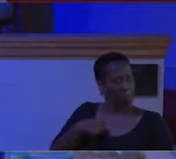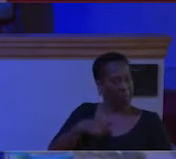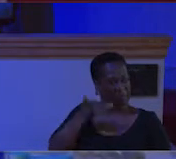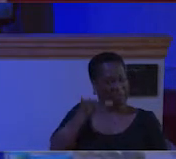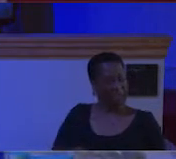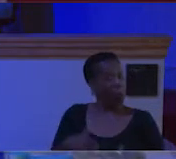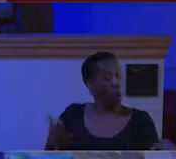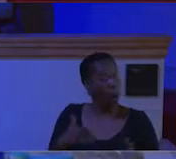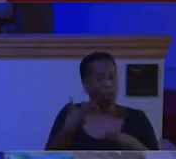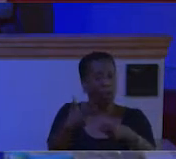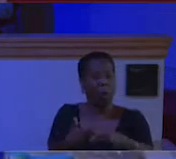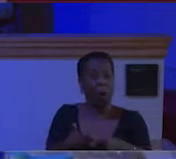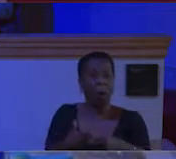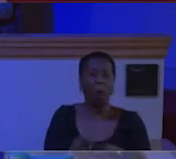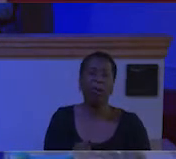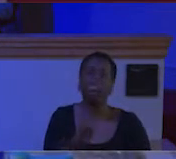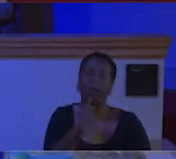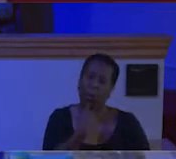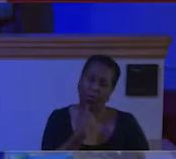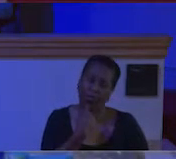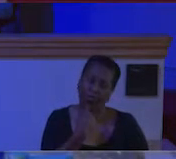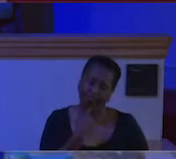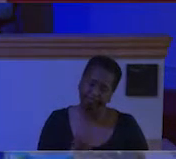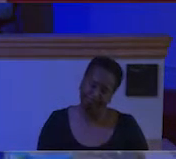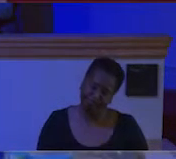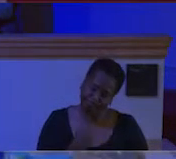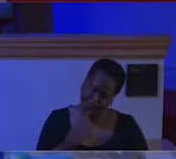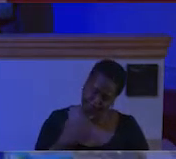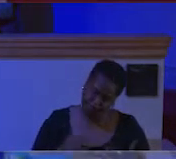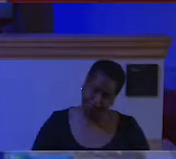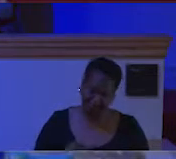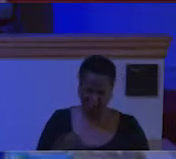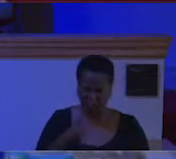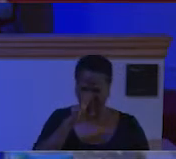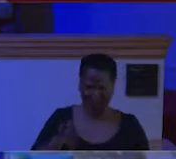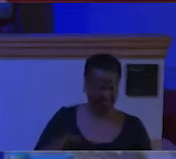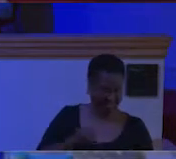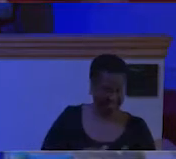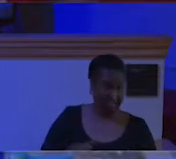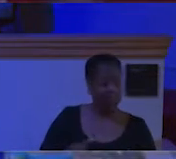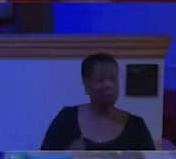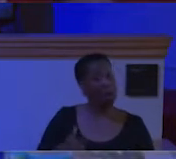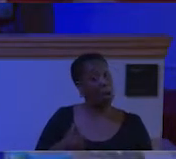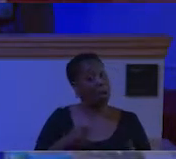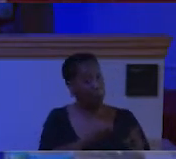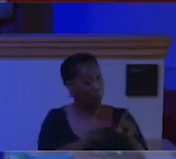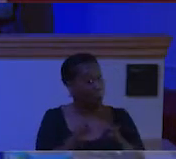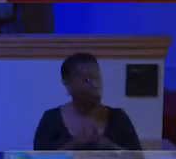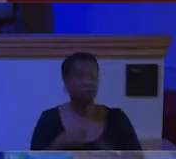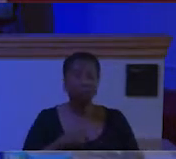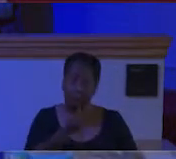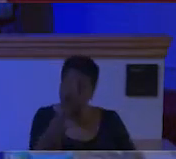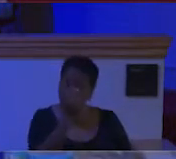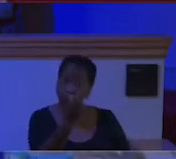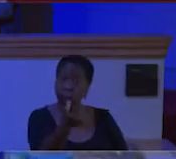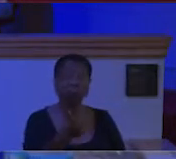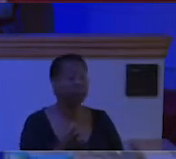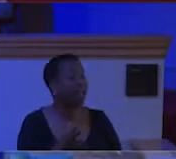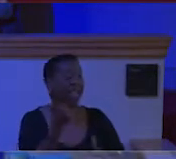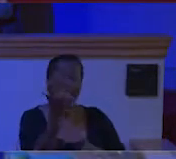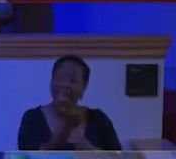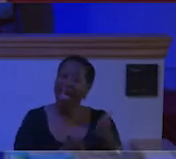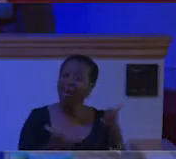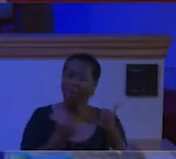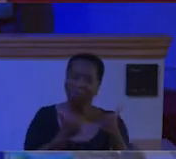that of disappointment. But I would also submit to you that in every part of